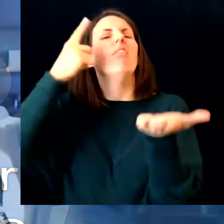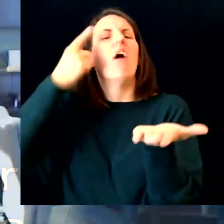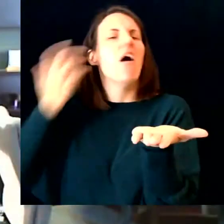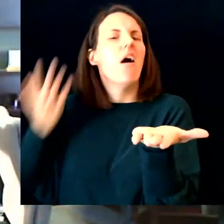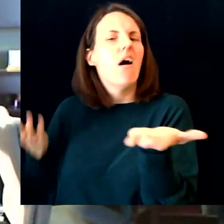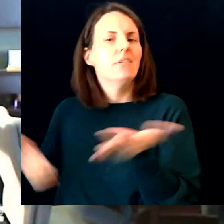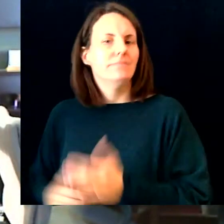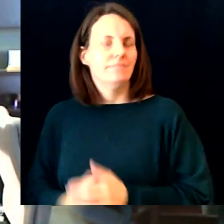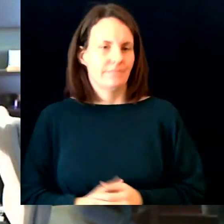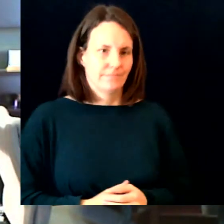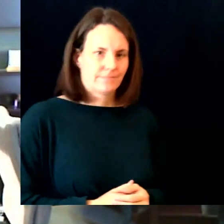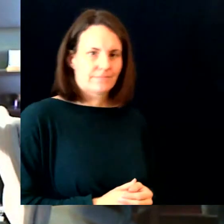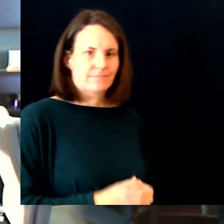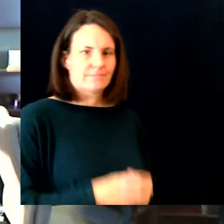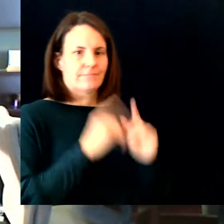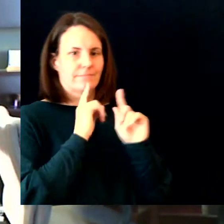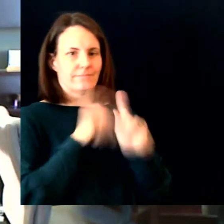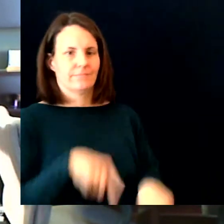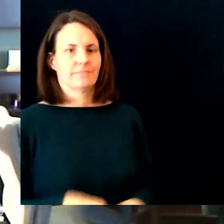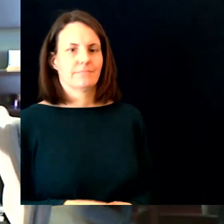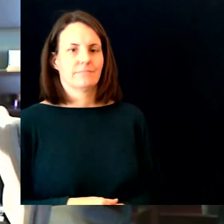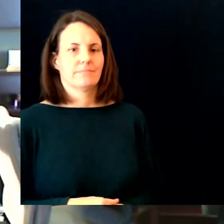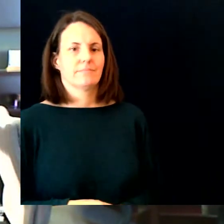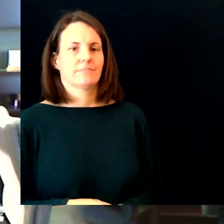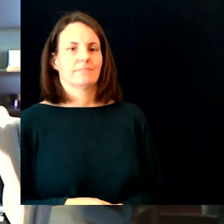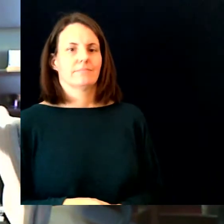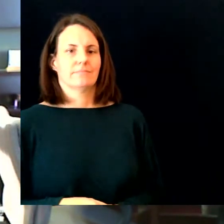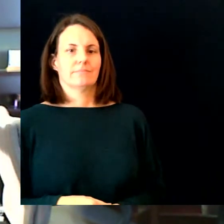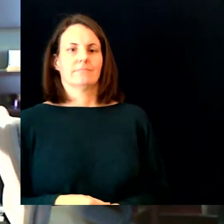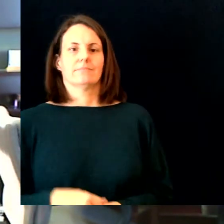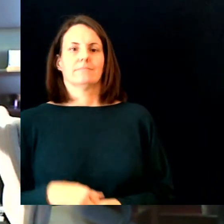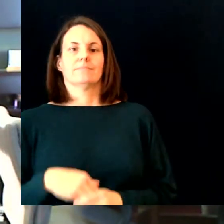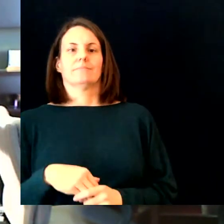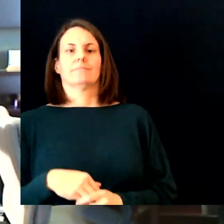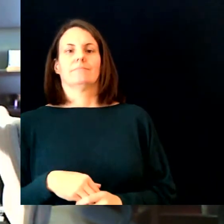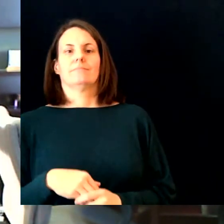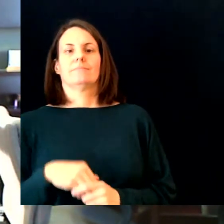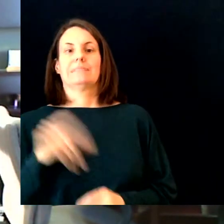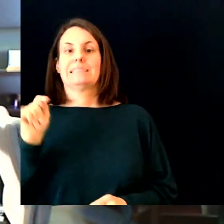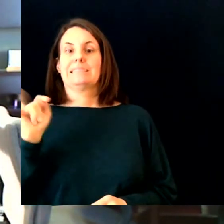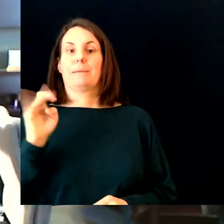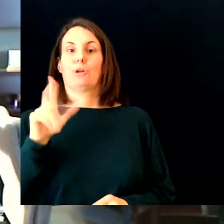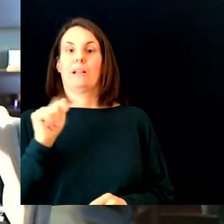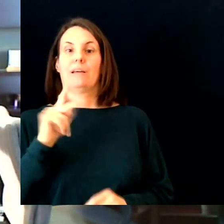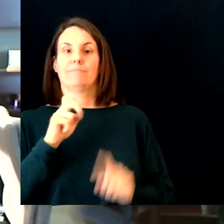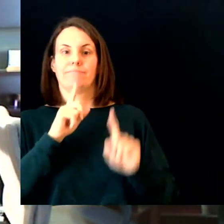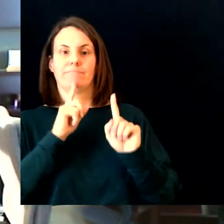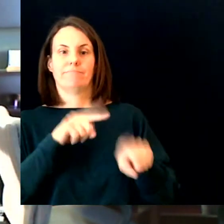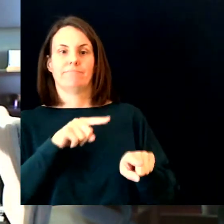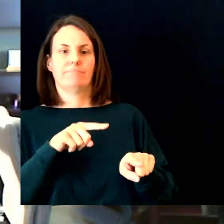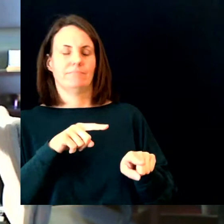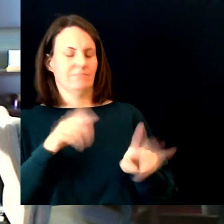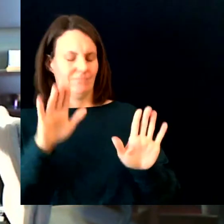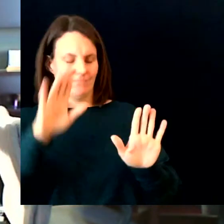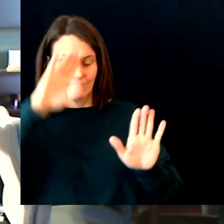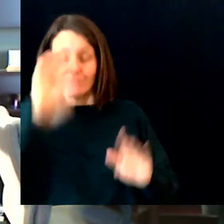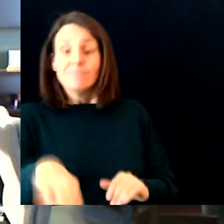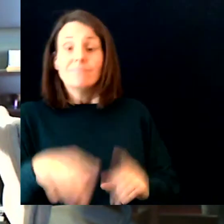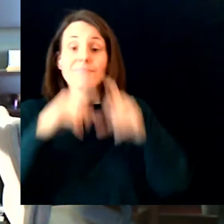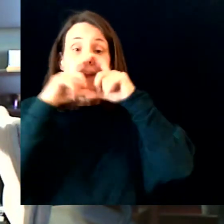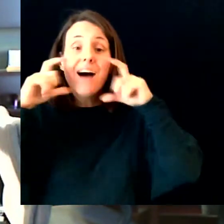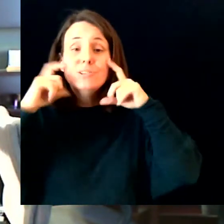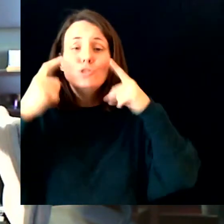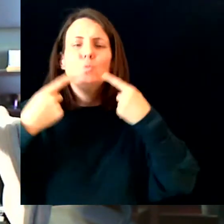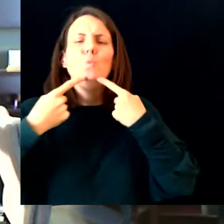protect all of us against COVID-19, and that is why they have to be a key part of this layered prevention strategy that we've